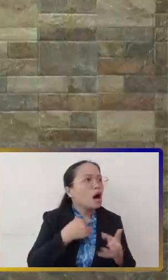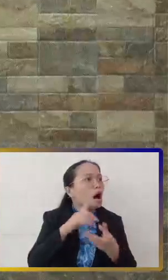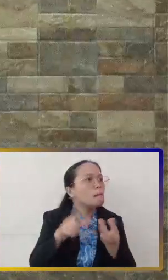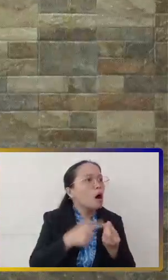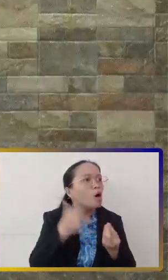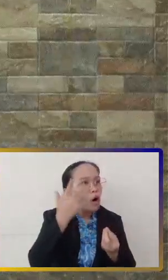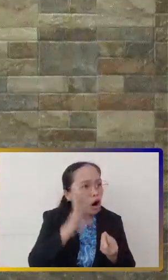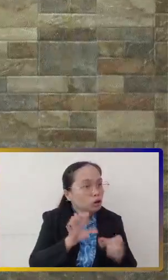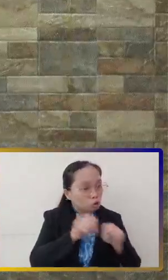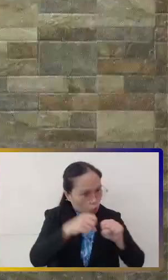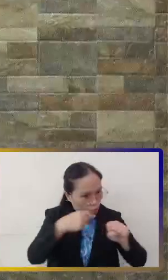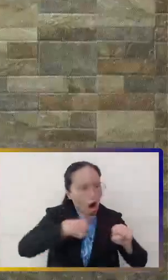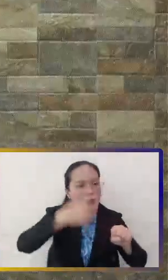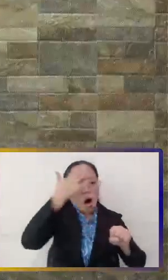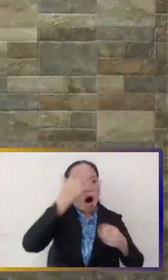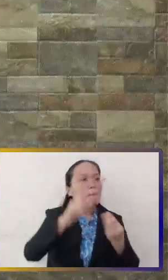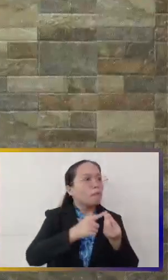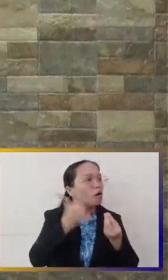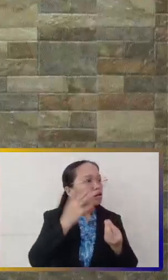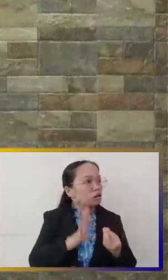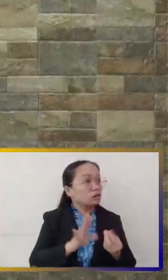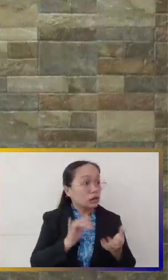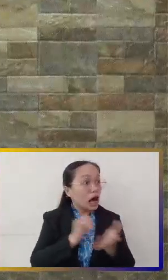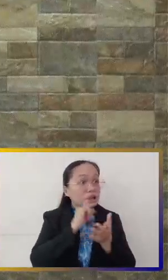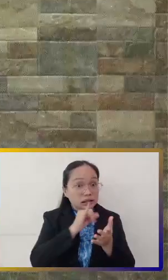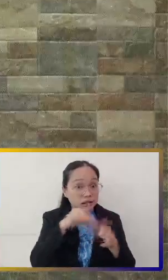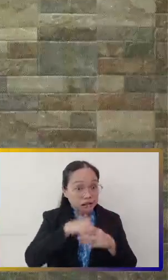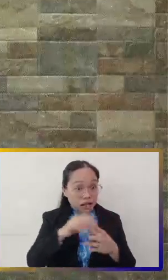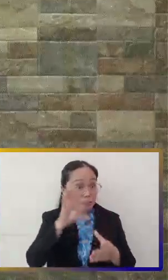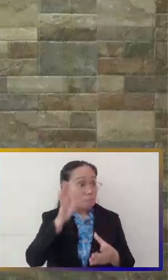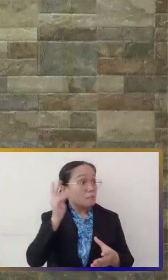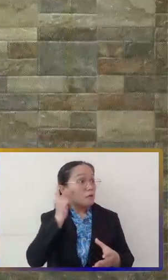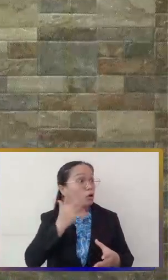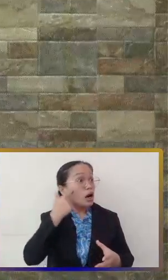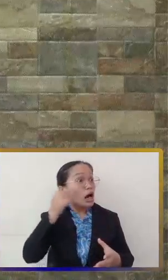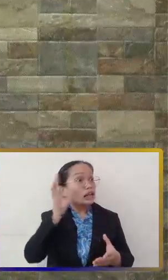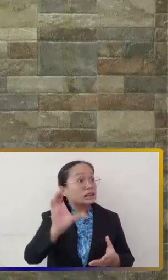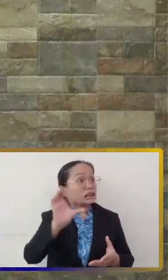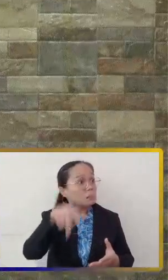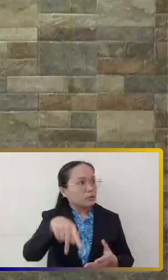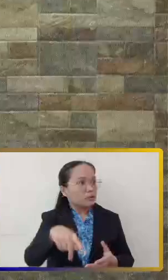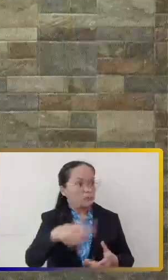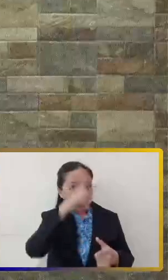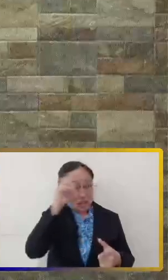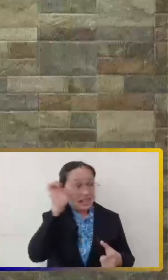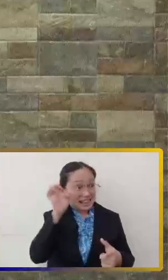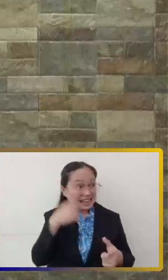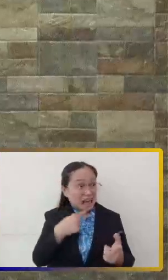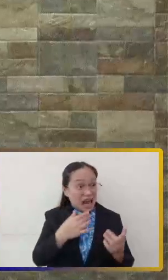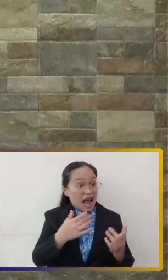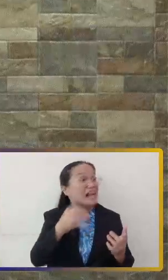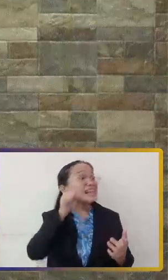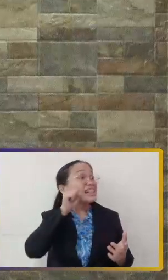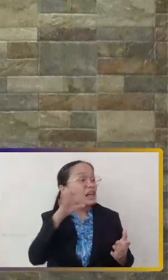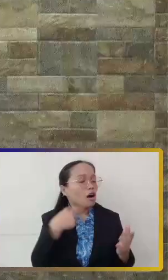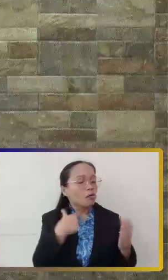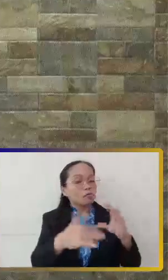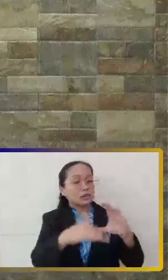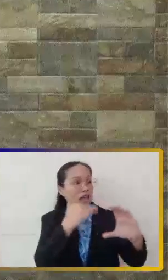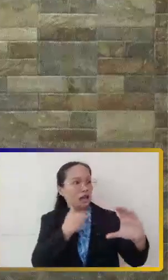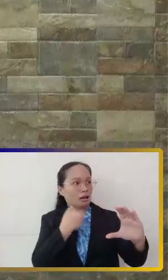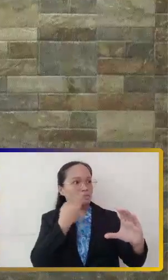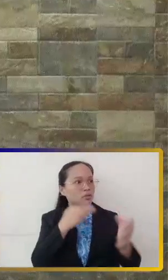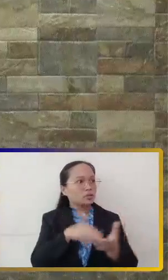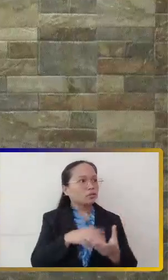para makilala ko ang Diyos. It's recorded. It's in my cell phone, mga kapatid. Sapat minessage niya ako. I tell you